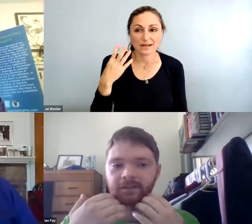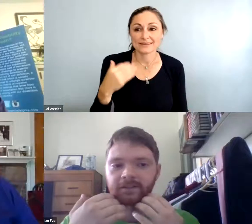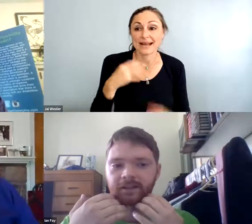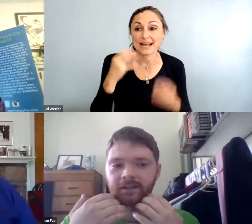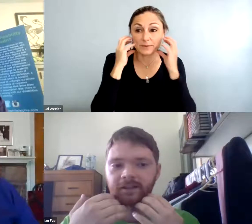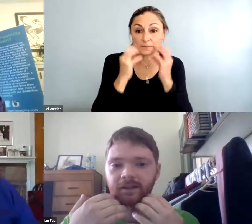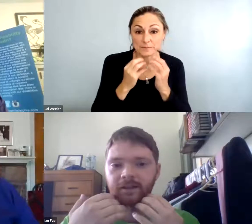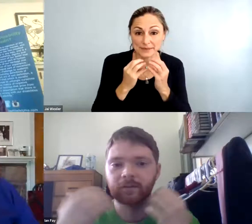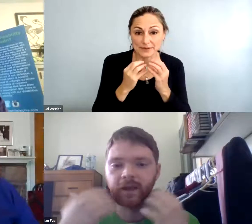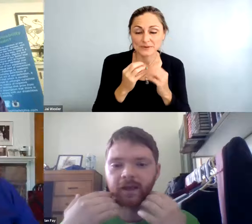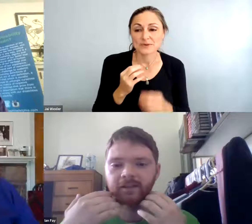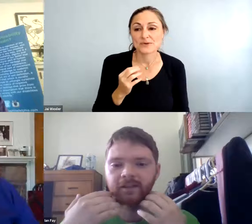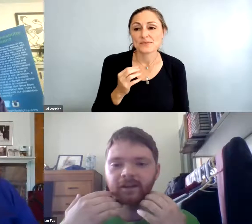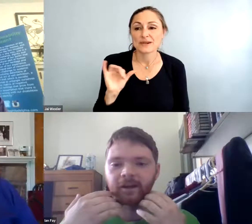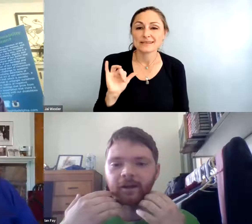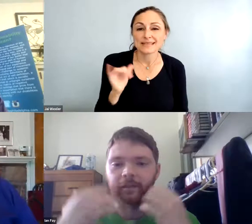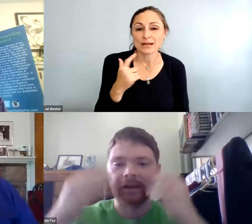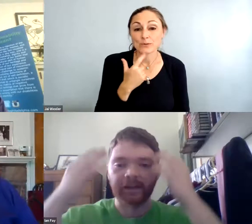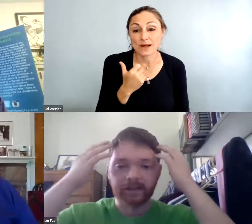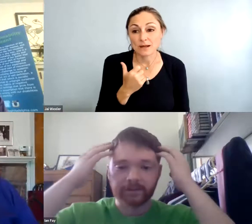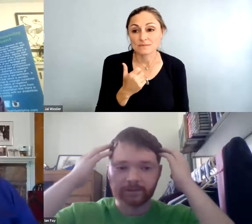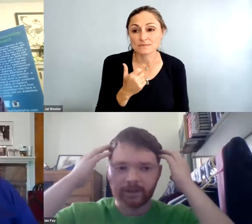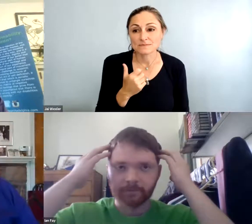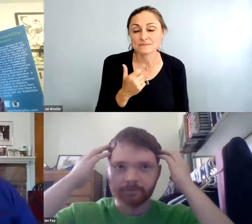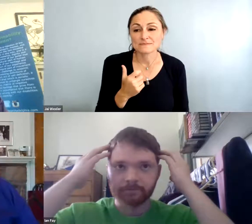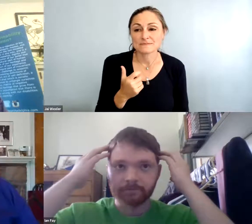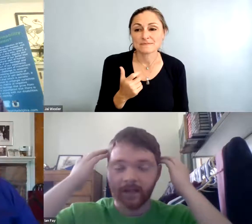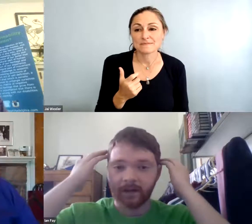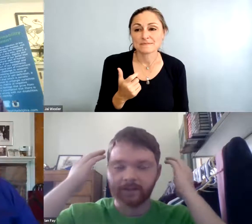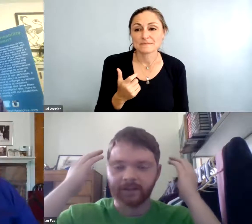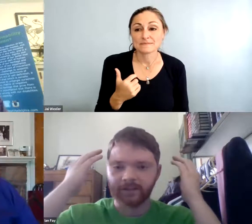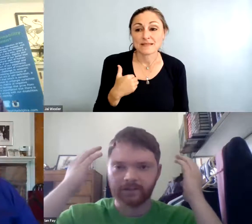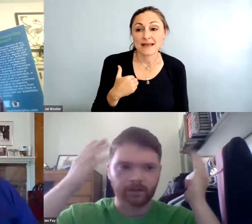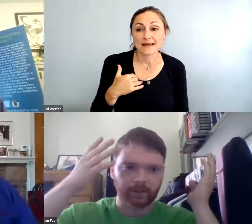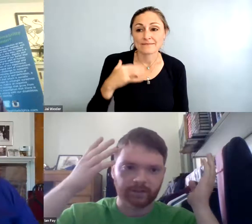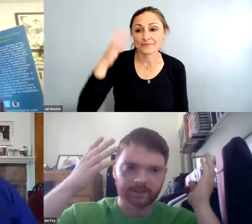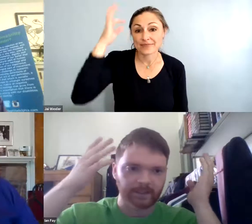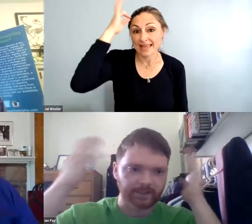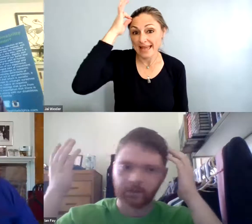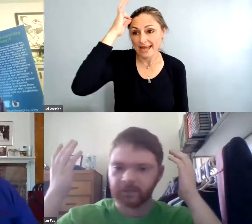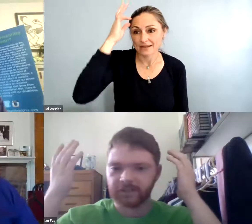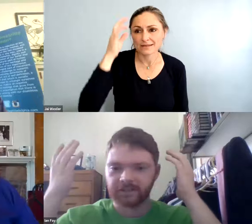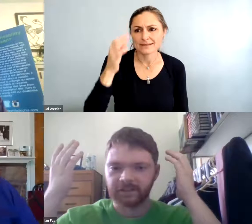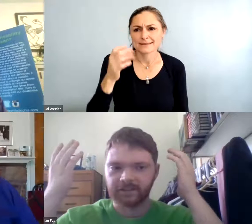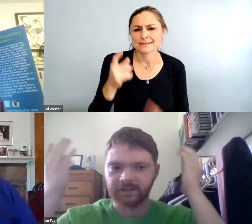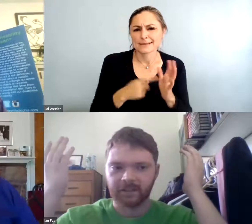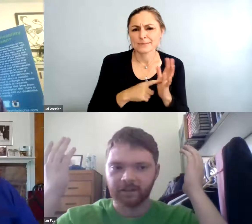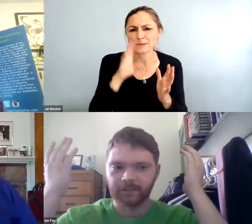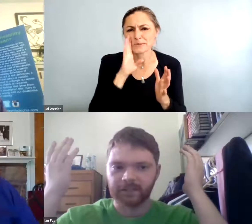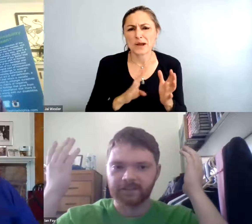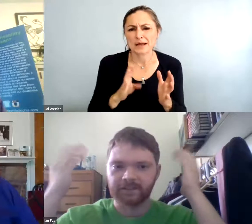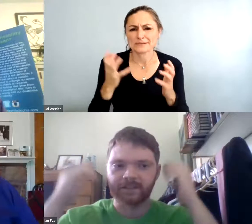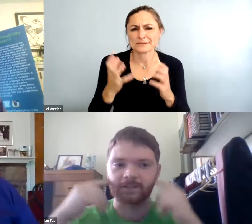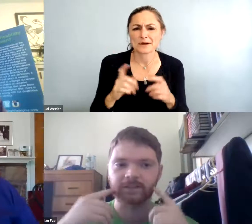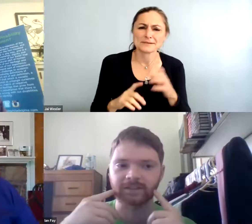beard that's like red. I have hair that's dark brown some days, dark blonde some days. It can't